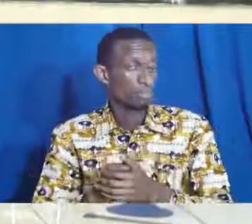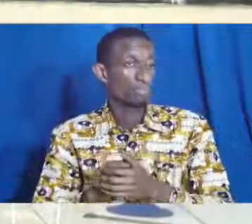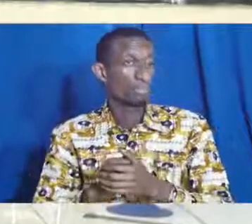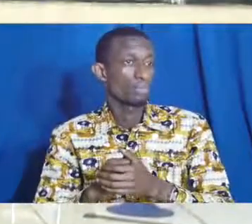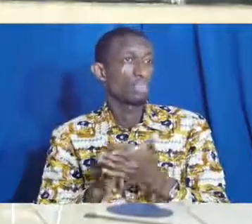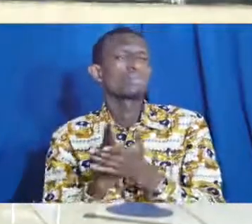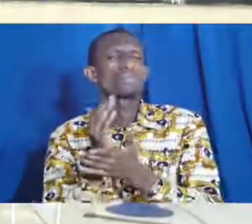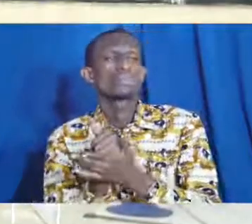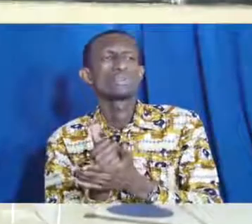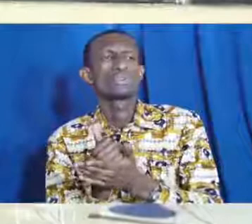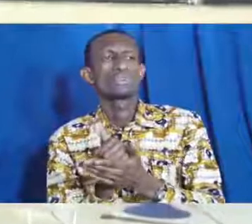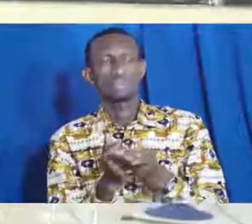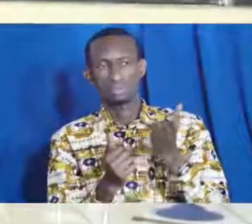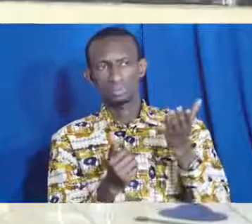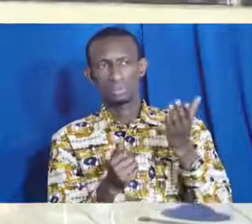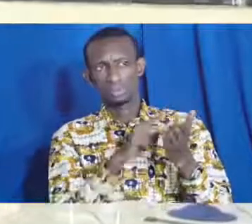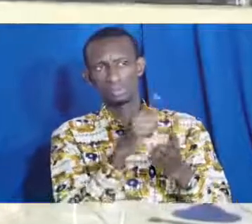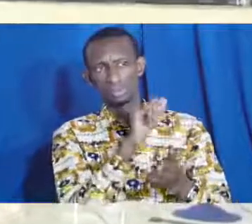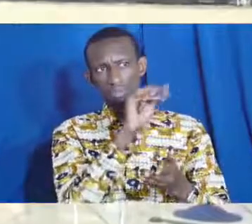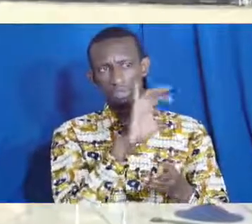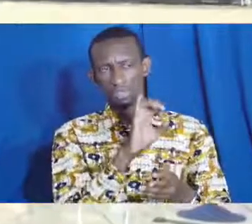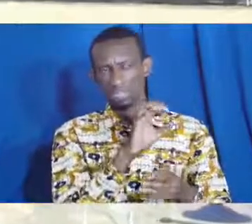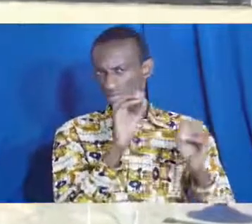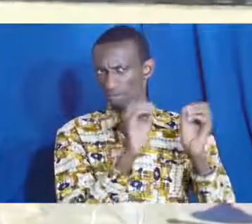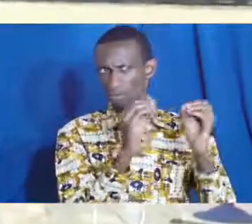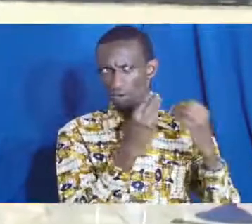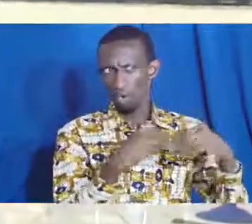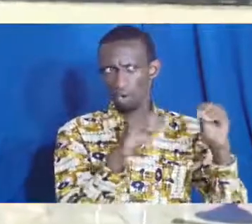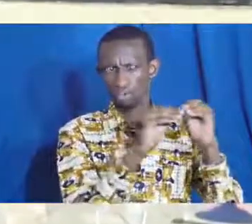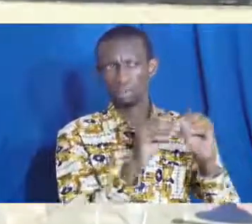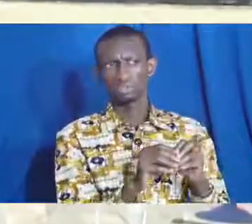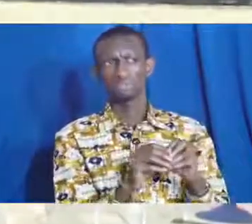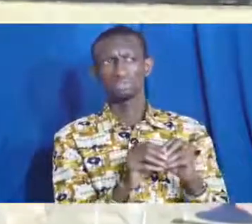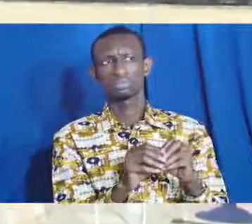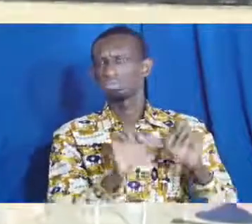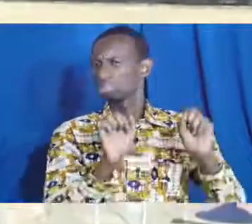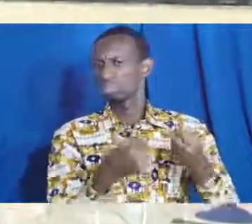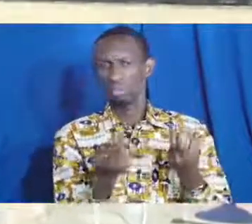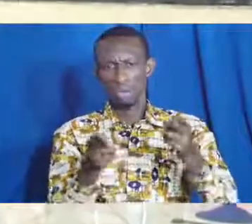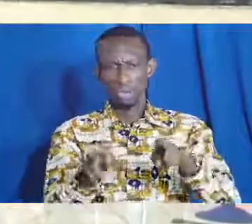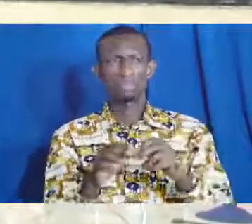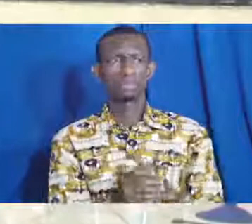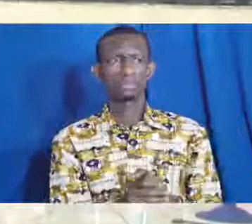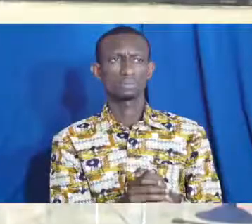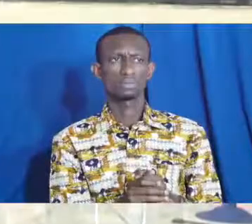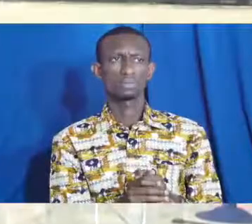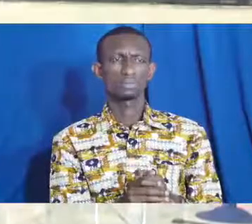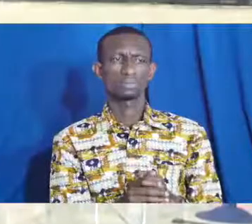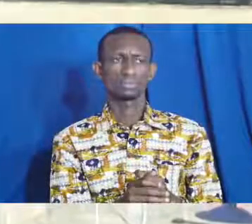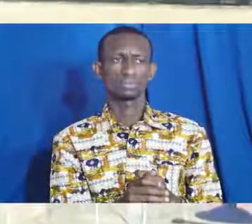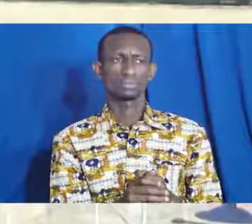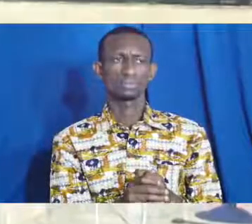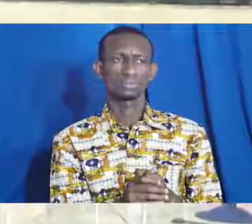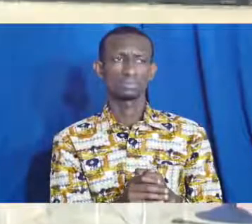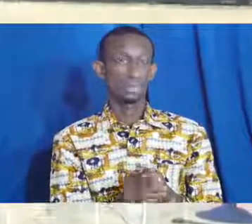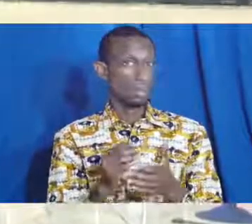so copper cannot displace it from the solution. So this reaction doesn't take place. And that one,